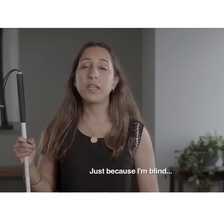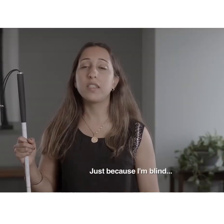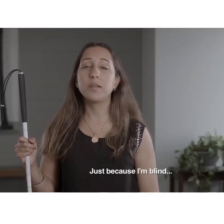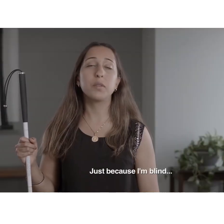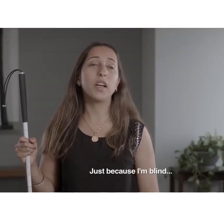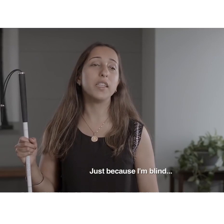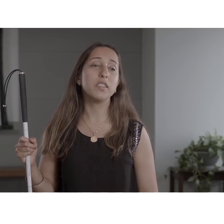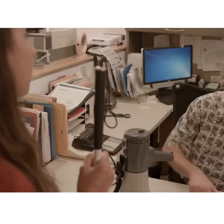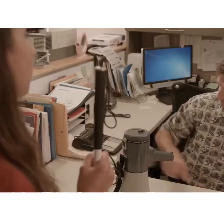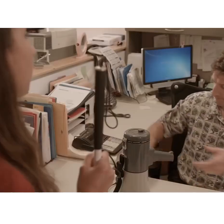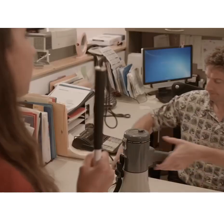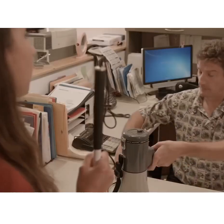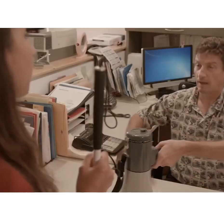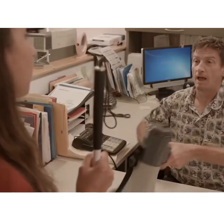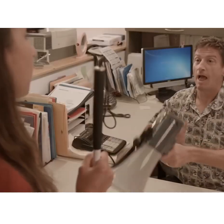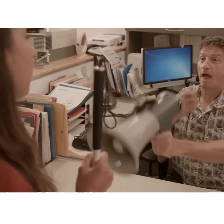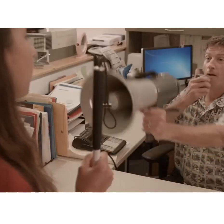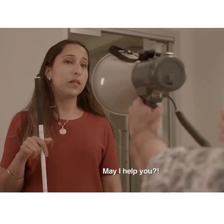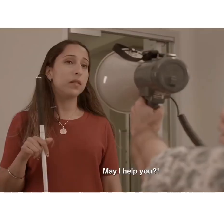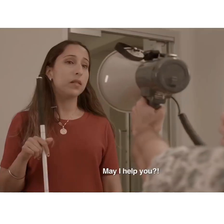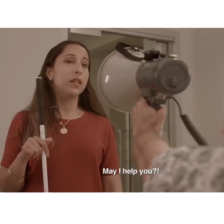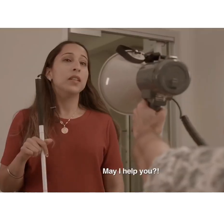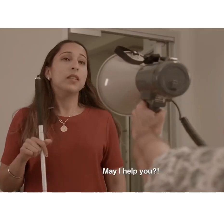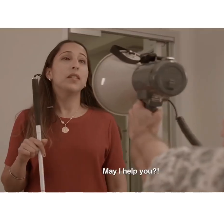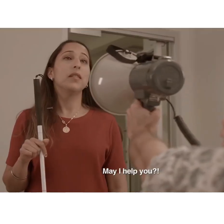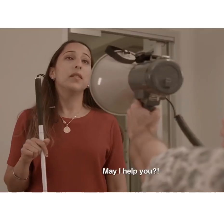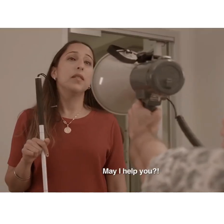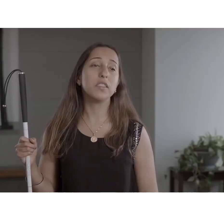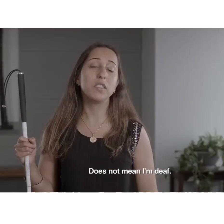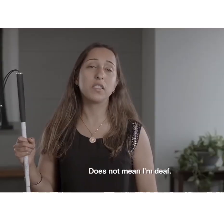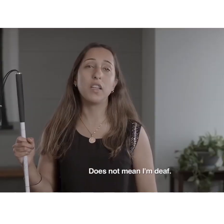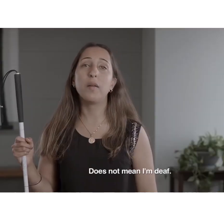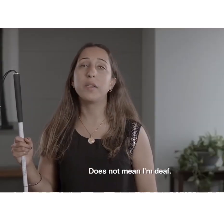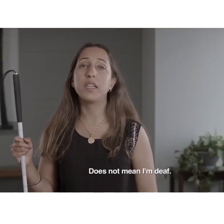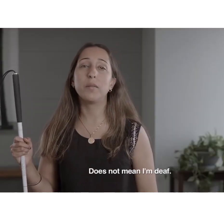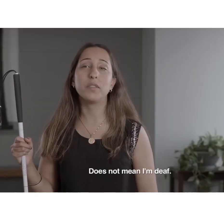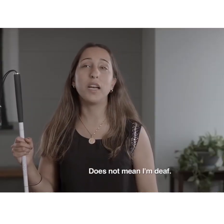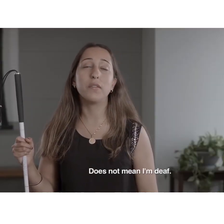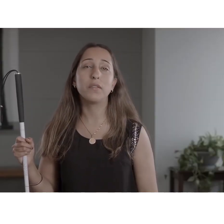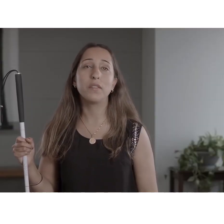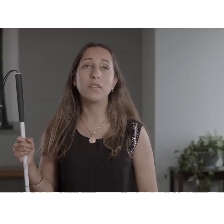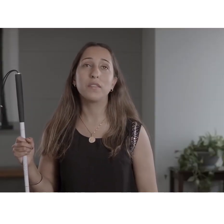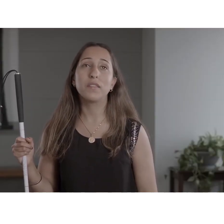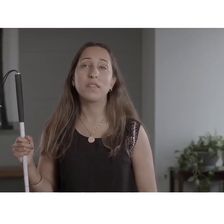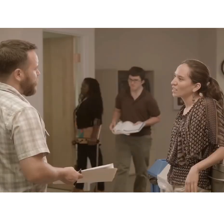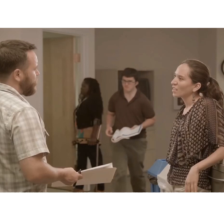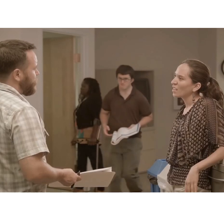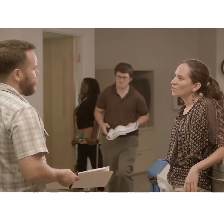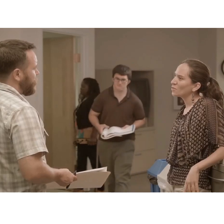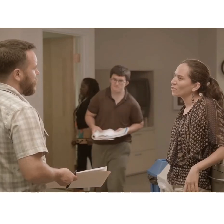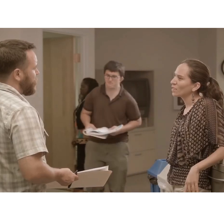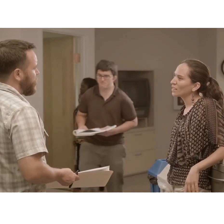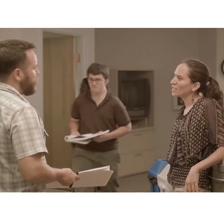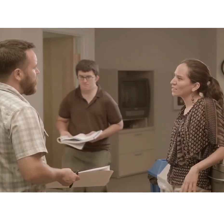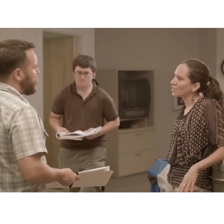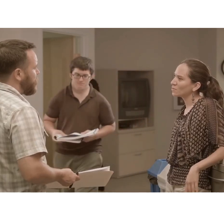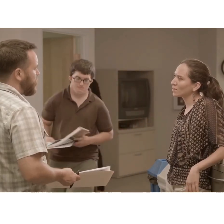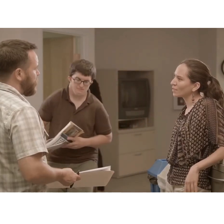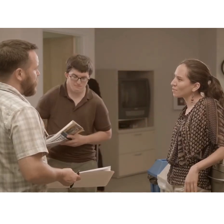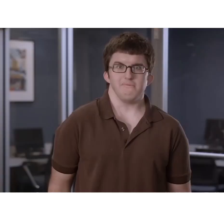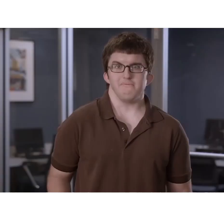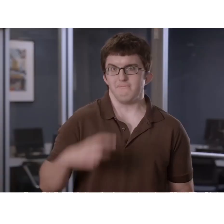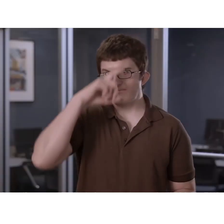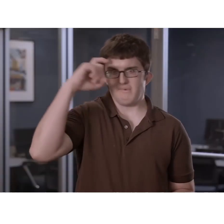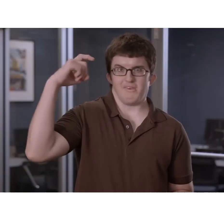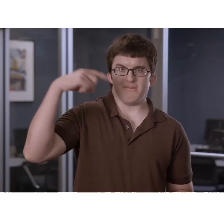Just because I'm blind... May I help you? ...does not mean I'm deaf. I don't know, but I think he said he